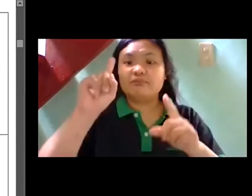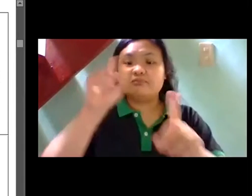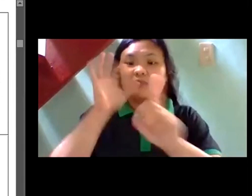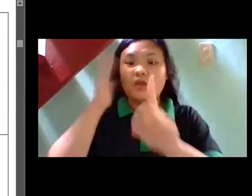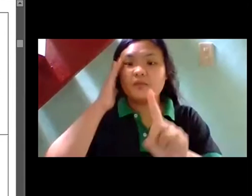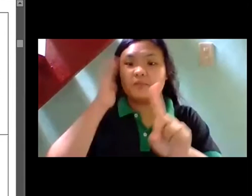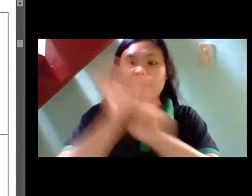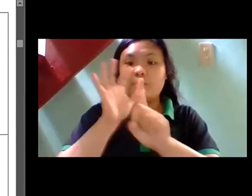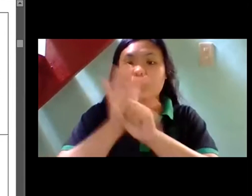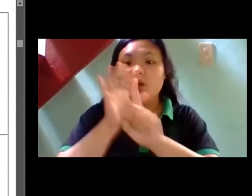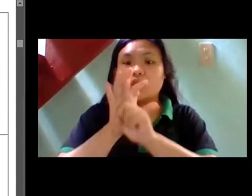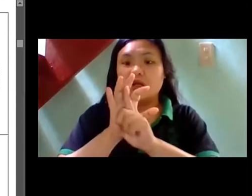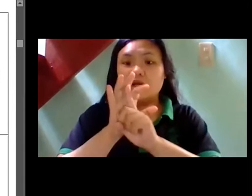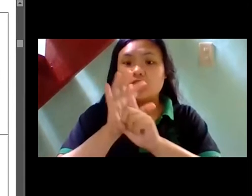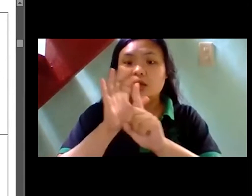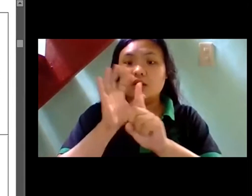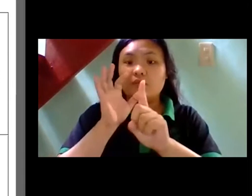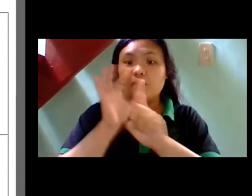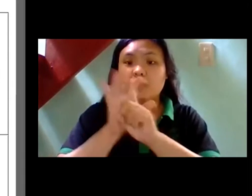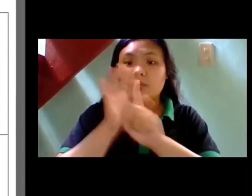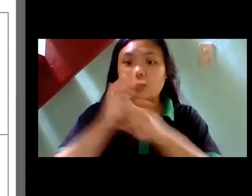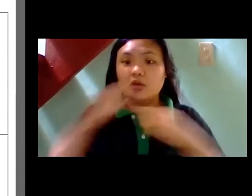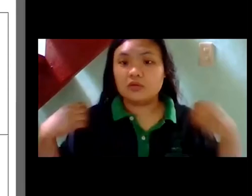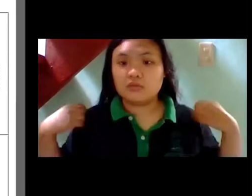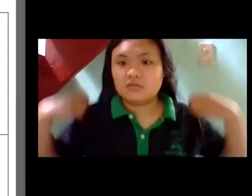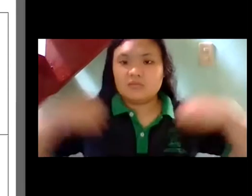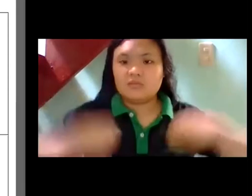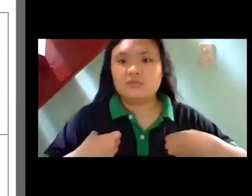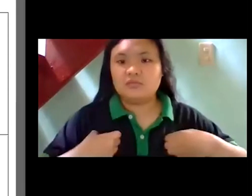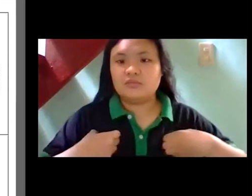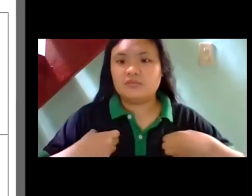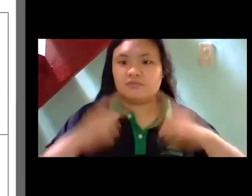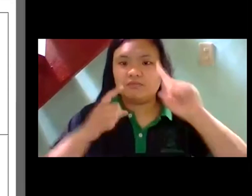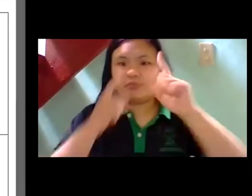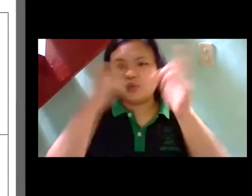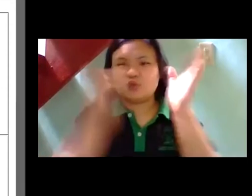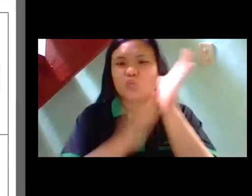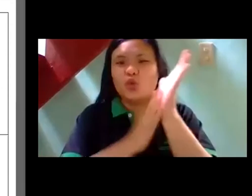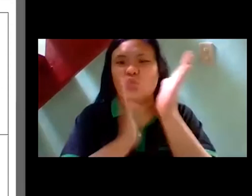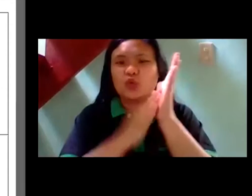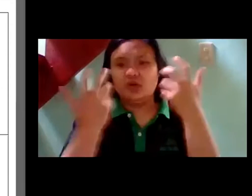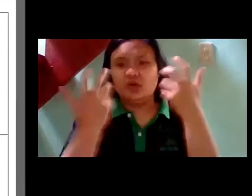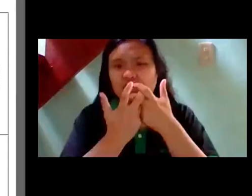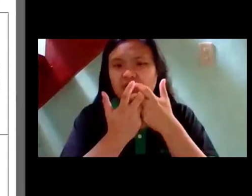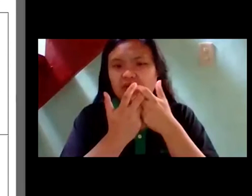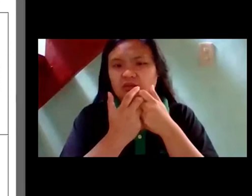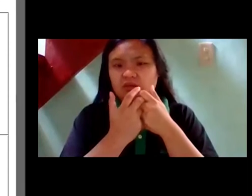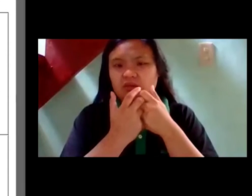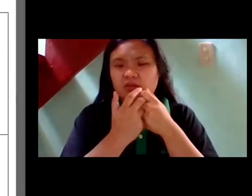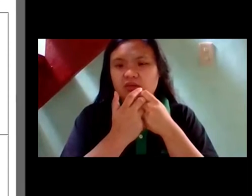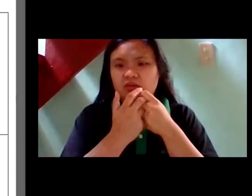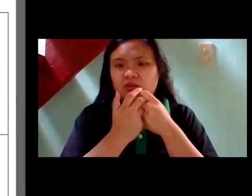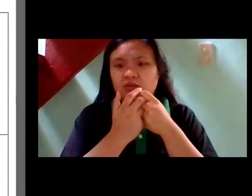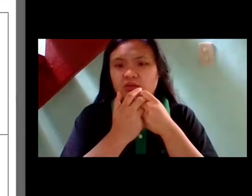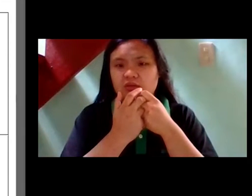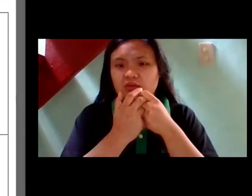Yami has her hand up, but Jasmine is continuing. I think what's used is backpack most of the